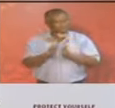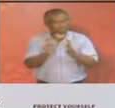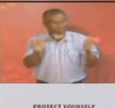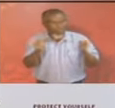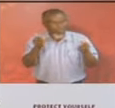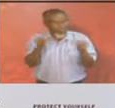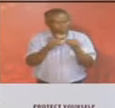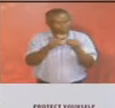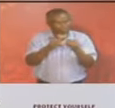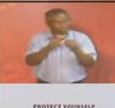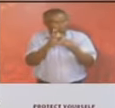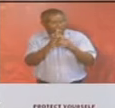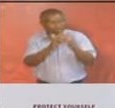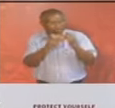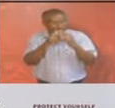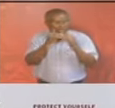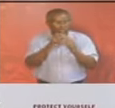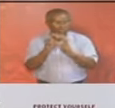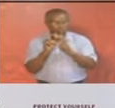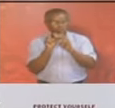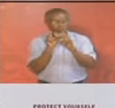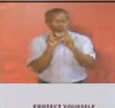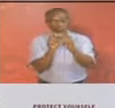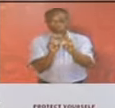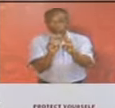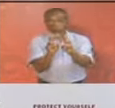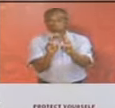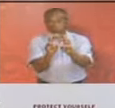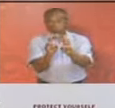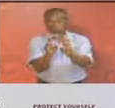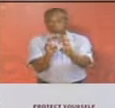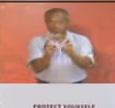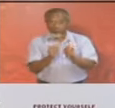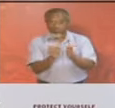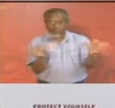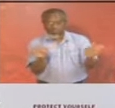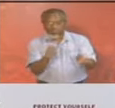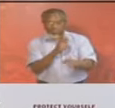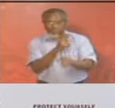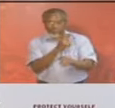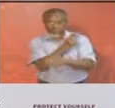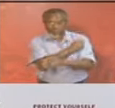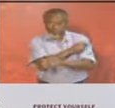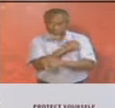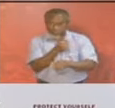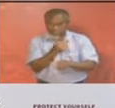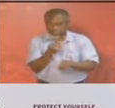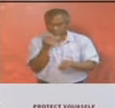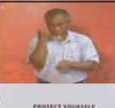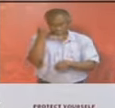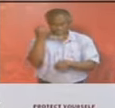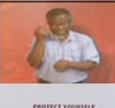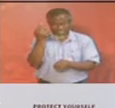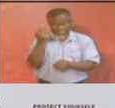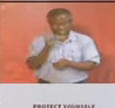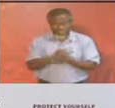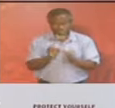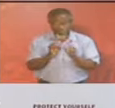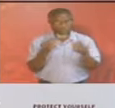confident about the healthcare system and would not have more negative comments concerning healthcare in this